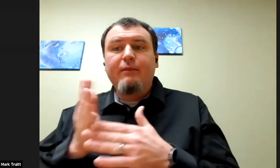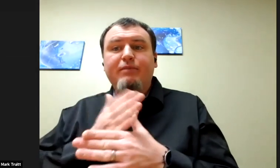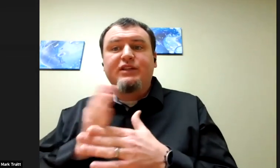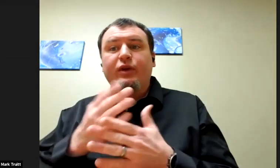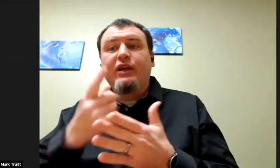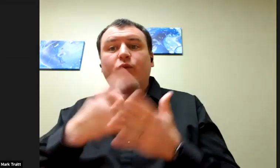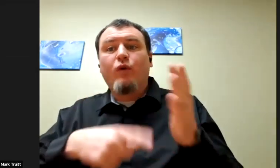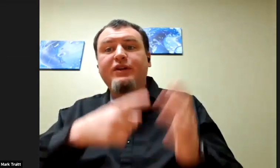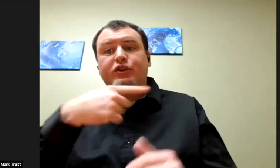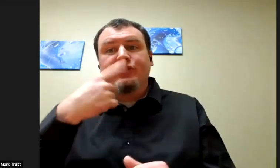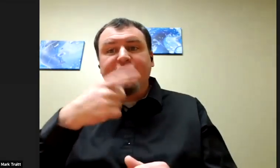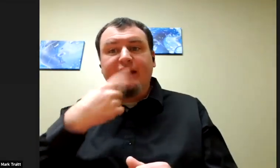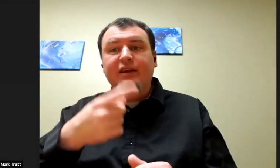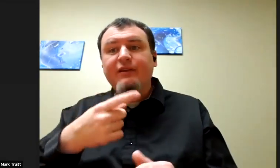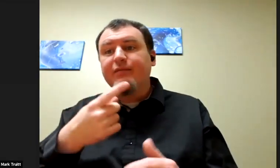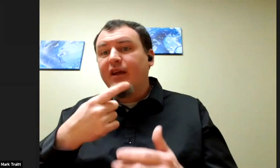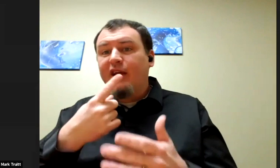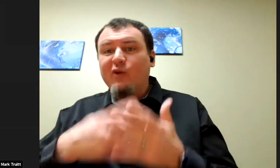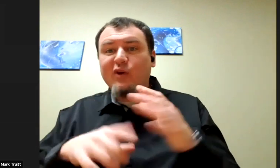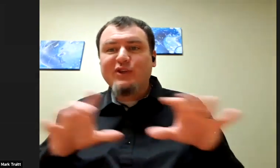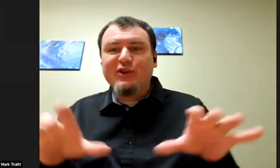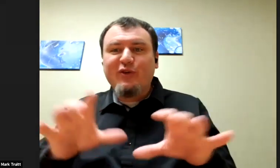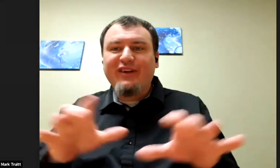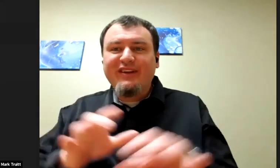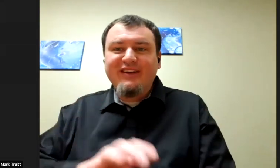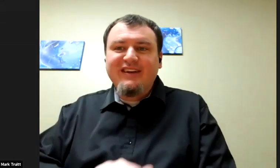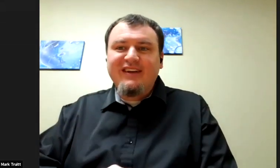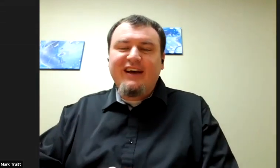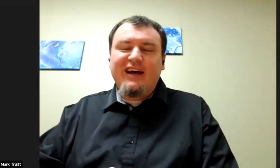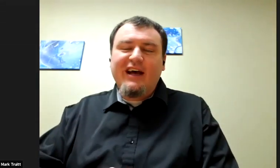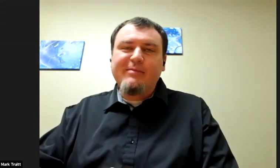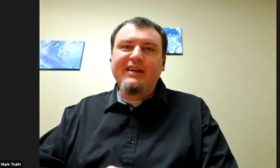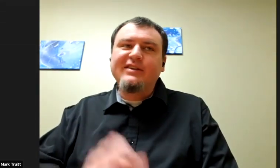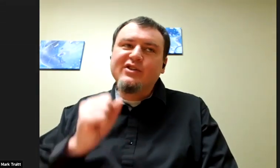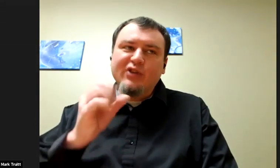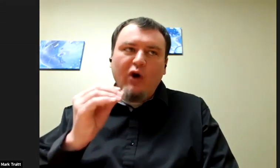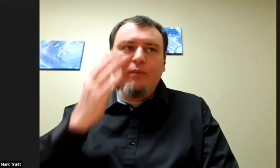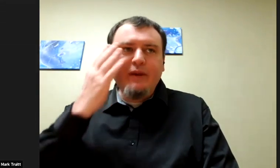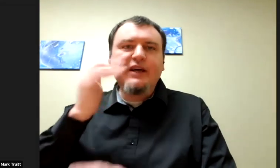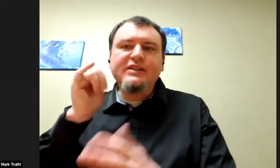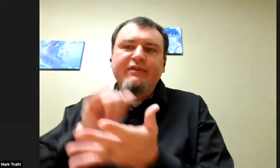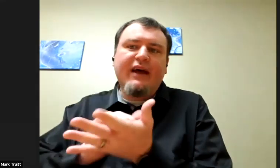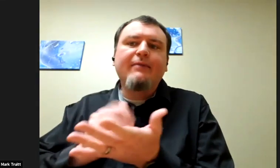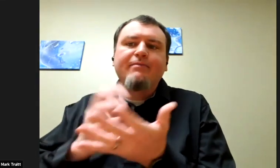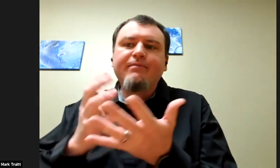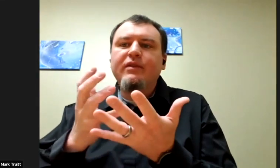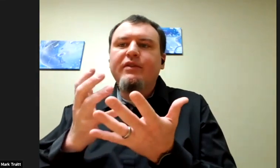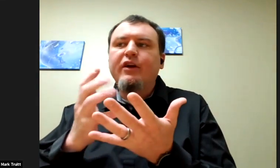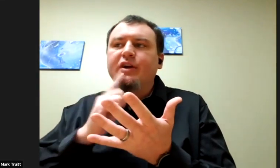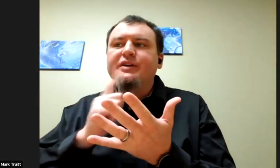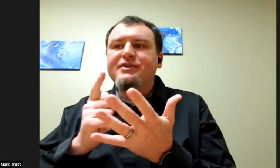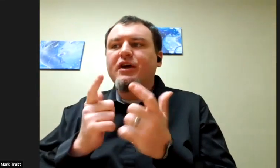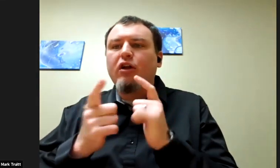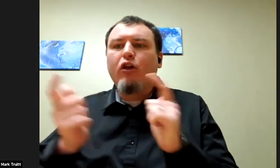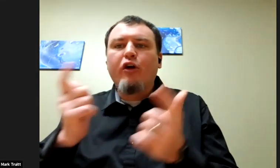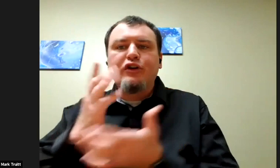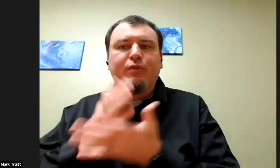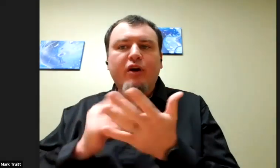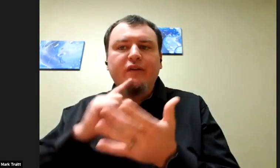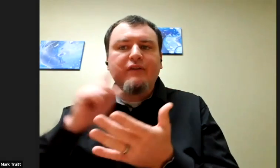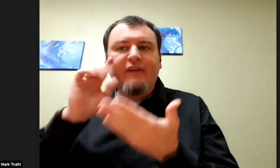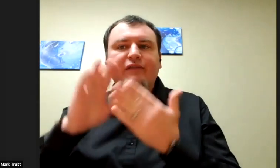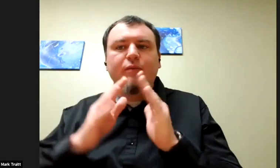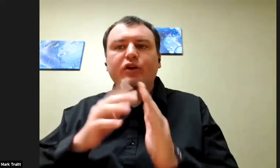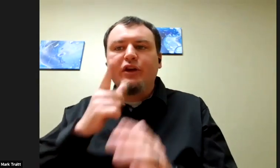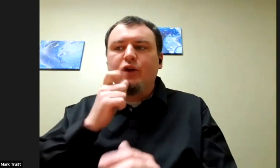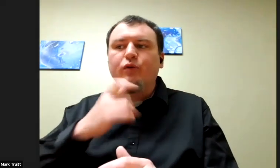community between what you're saying and what you're doing. And so because of that, there is a large